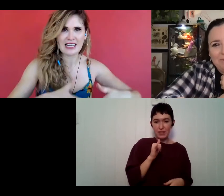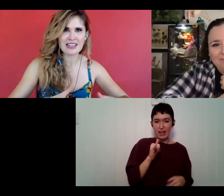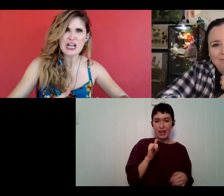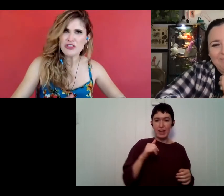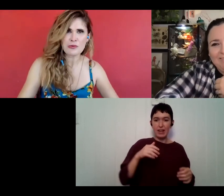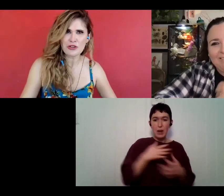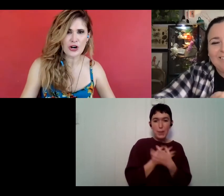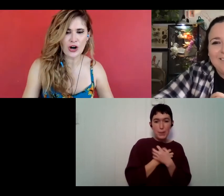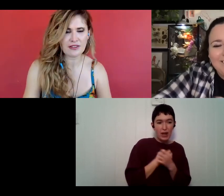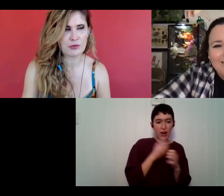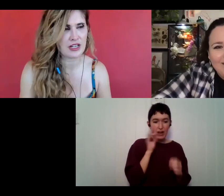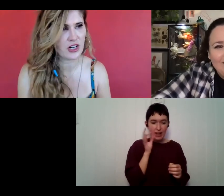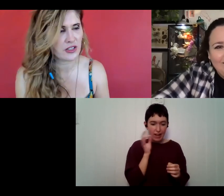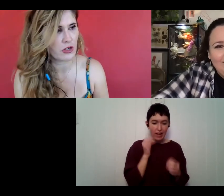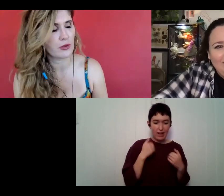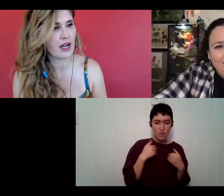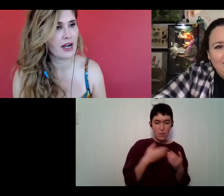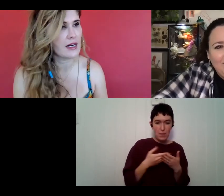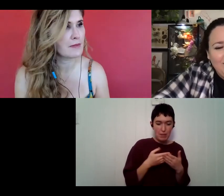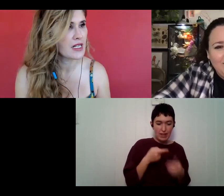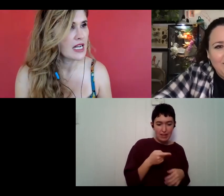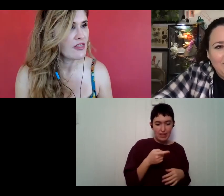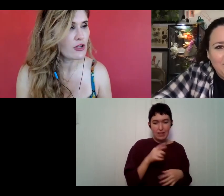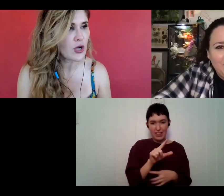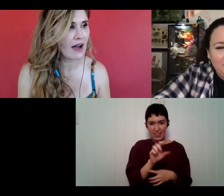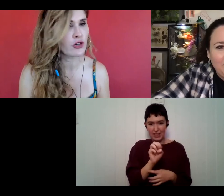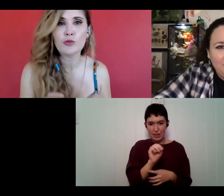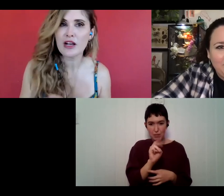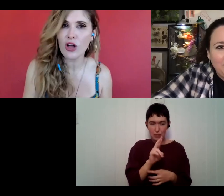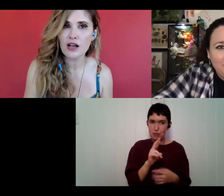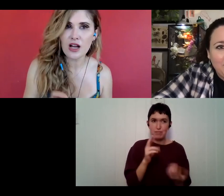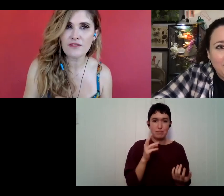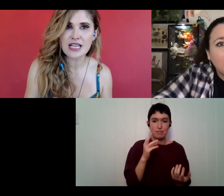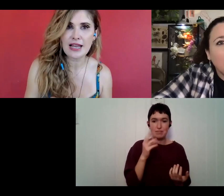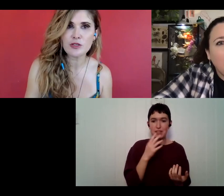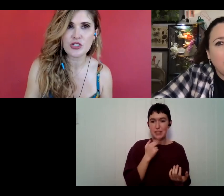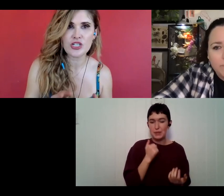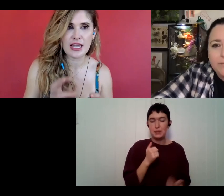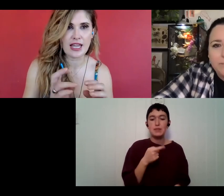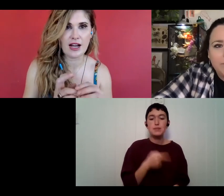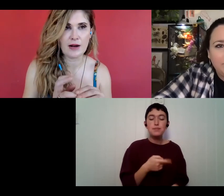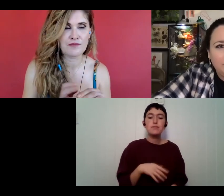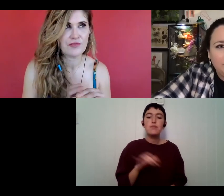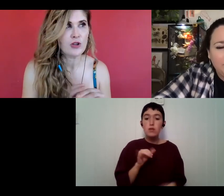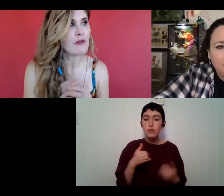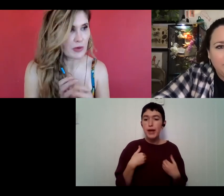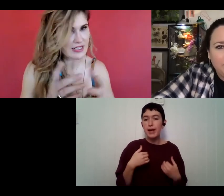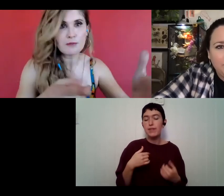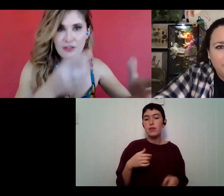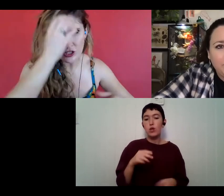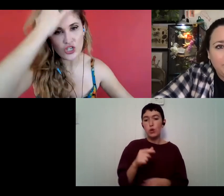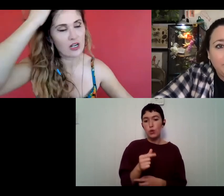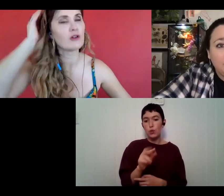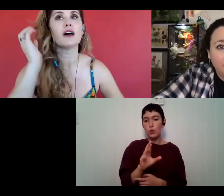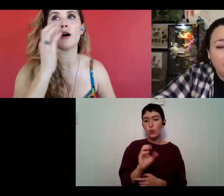cute. Yeah, they really are kind of pretty darn adorable. They also have grooming claws oftentimes, which is I remember when I did